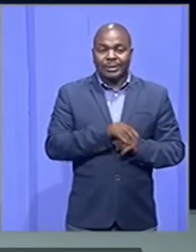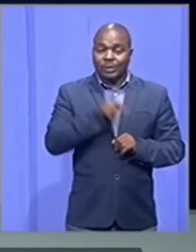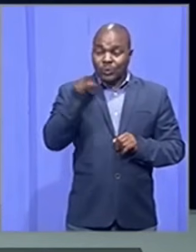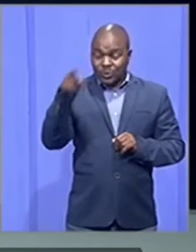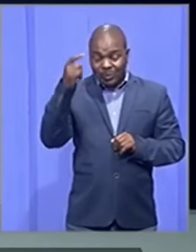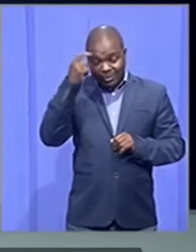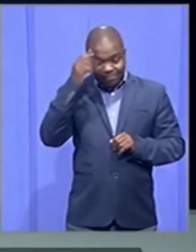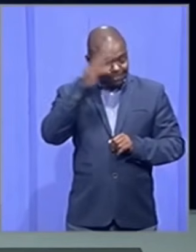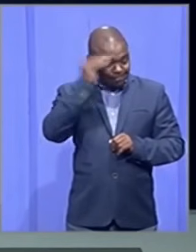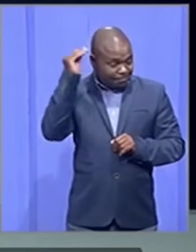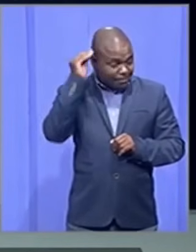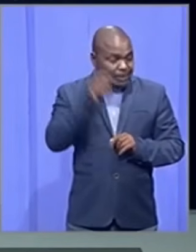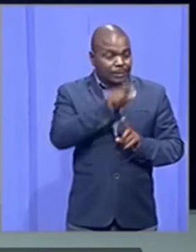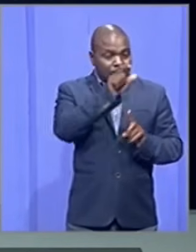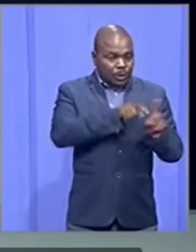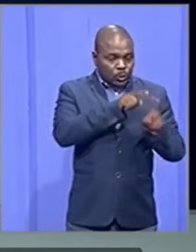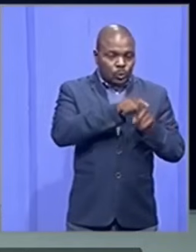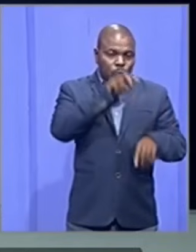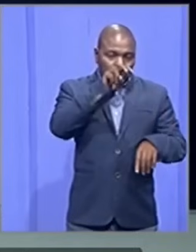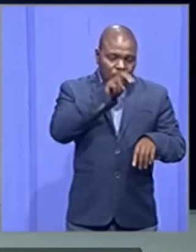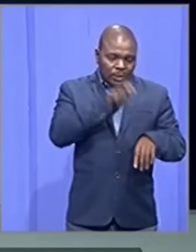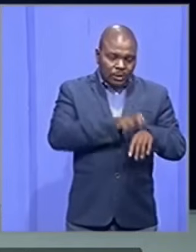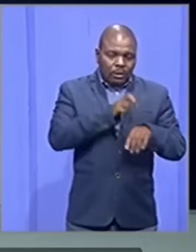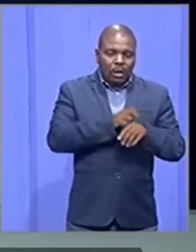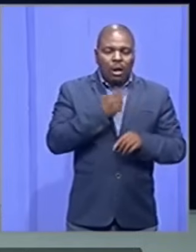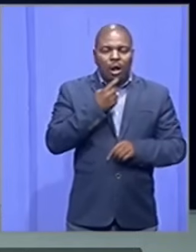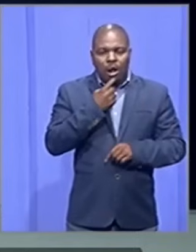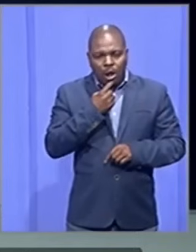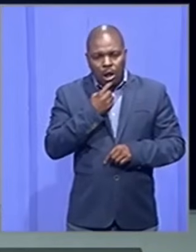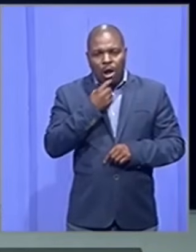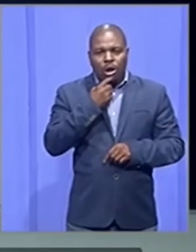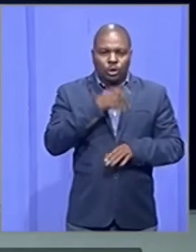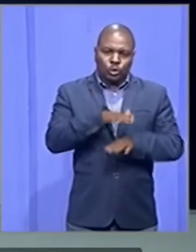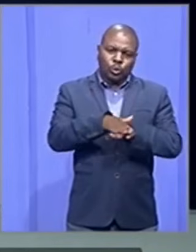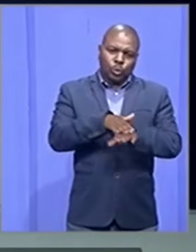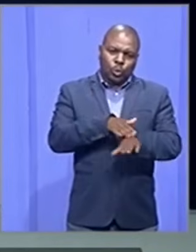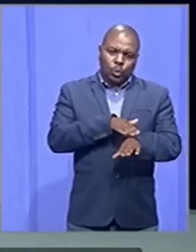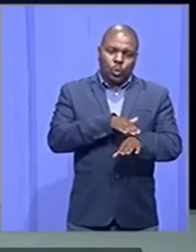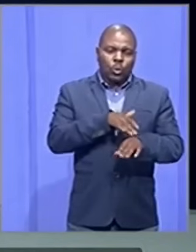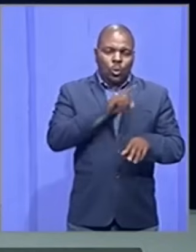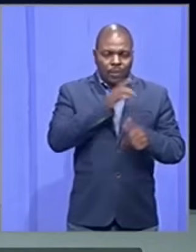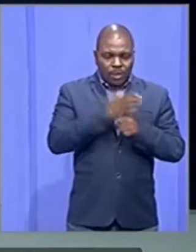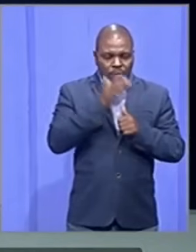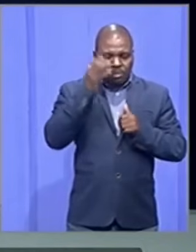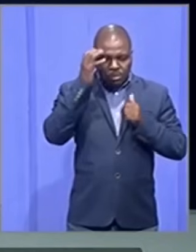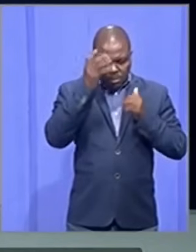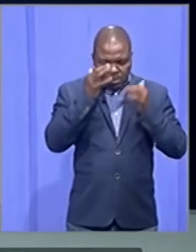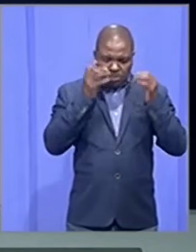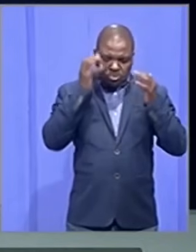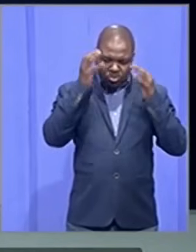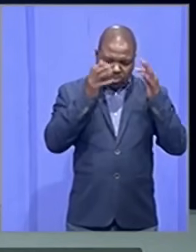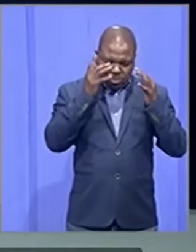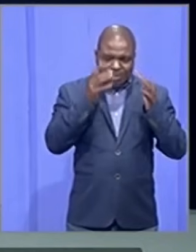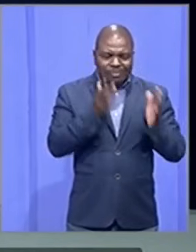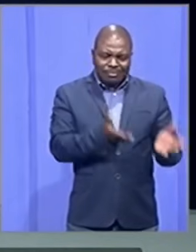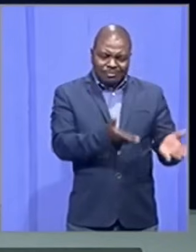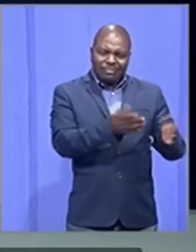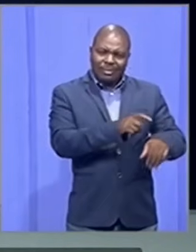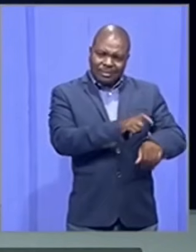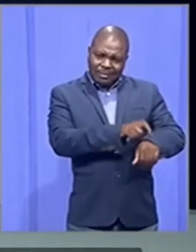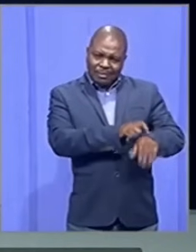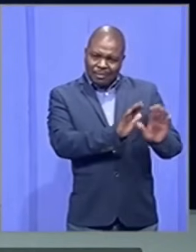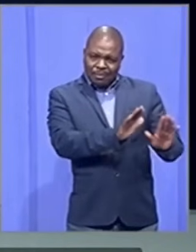hopole ho motho le hweleya ho bana o tlameha ho bua slow o tlameha ho nahana pele a bua mo fena ko o mo utlwisise and the fact that CV ya